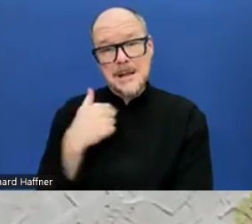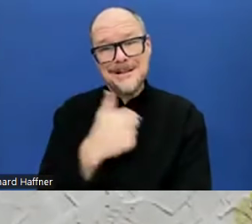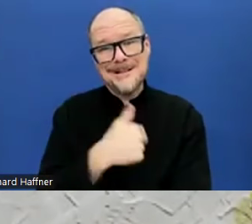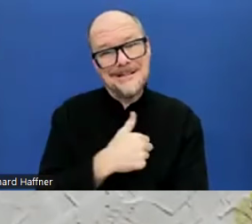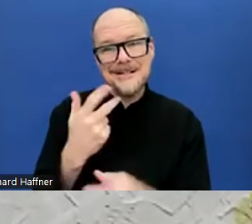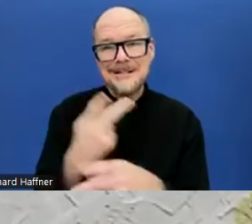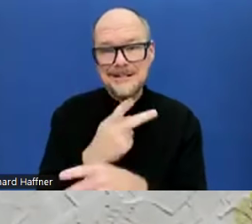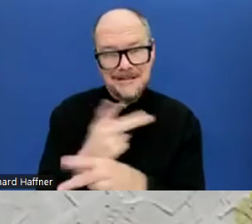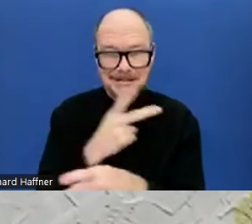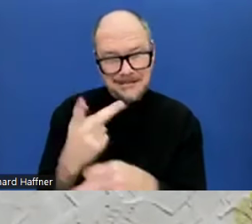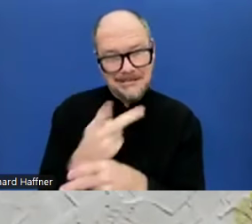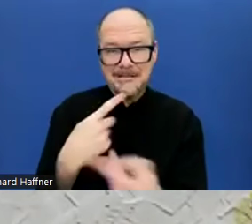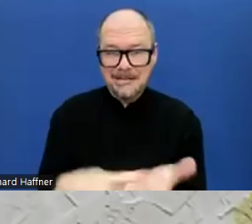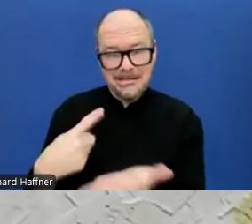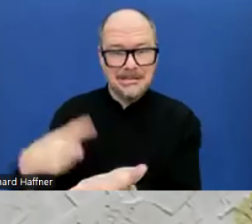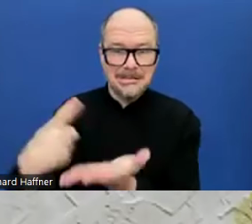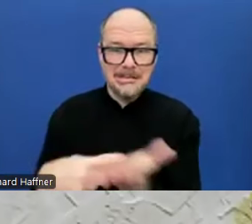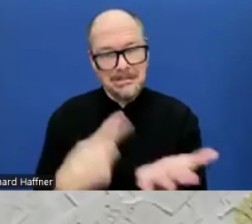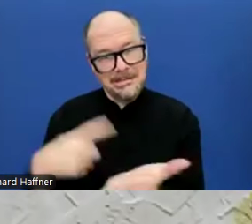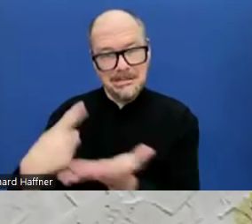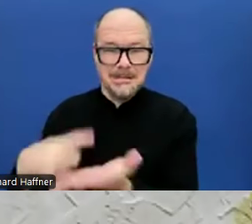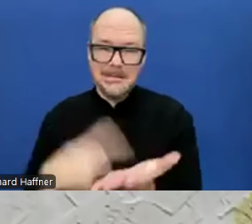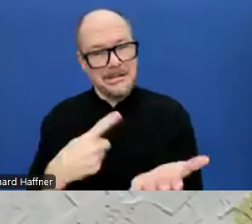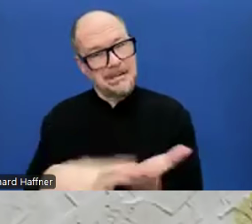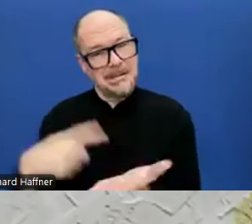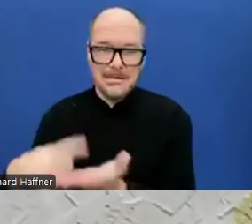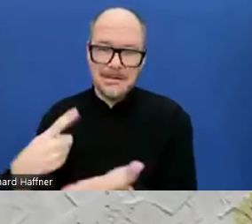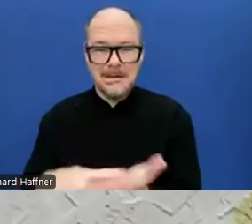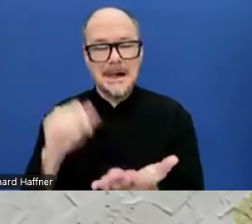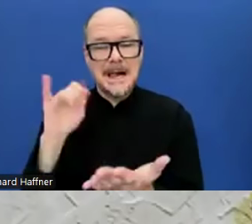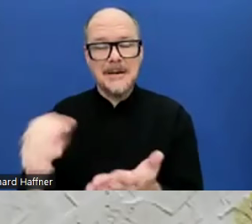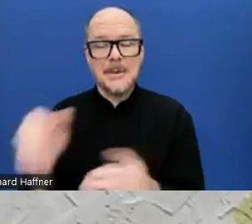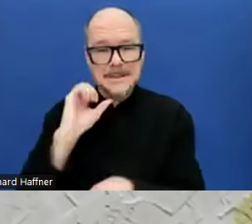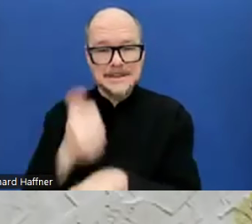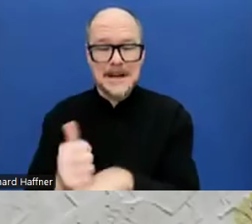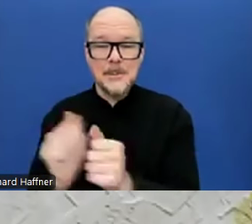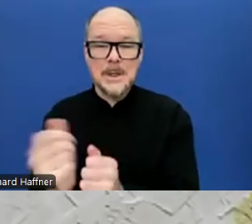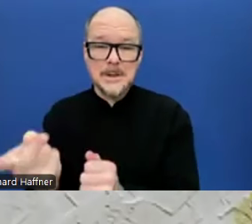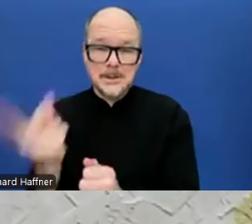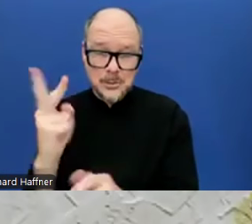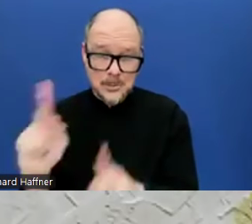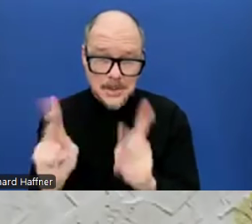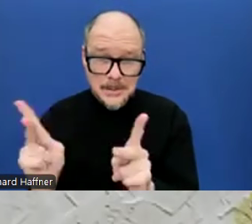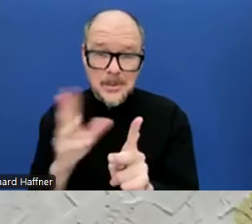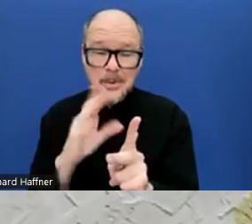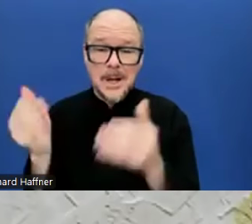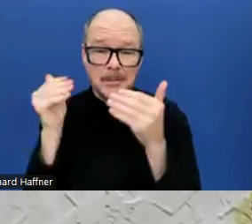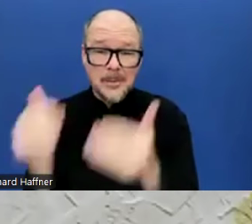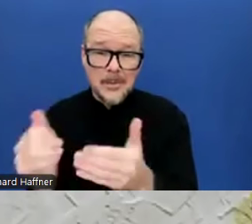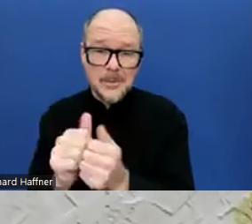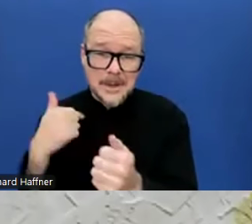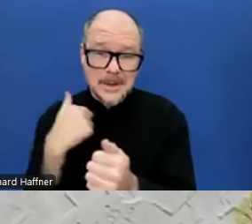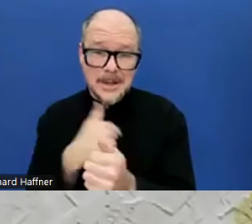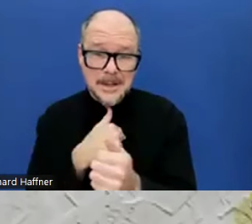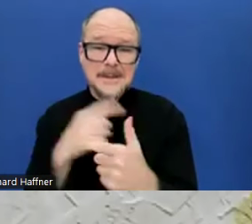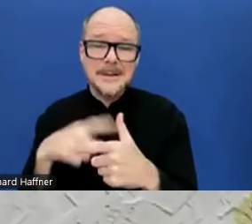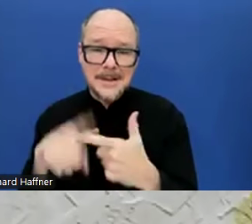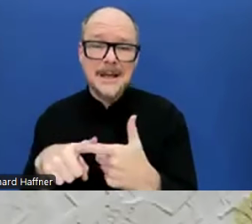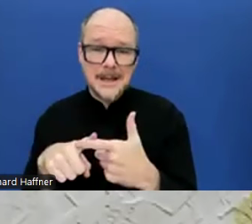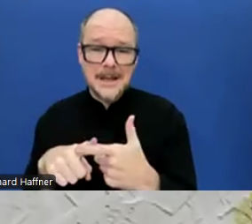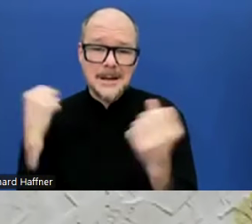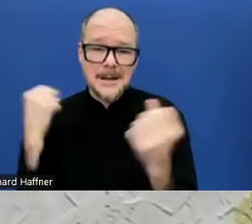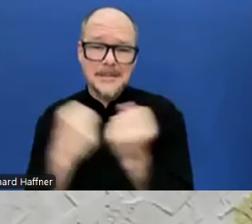out. If we're gonna go with two individuals and get this going, and at least moves us forward, then I'm all about